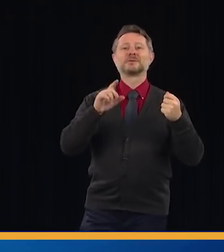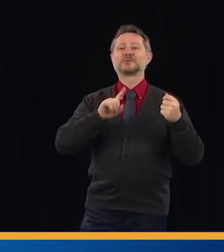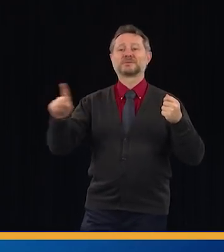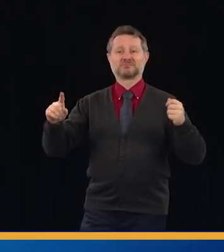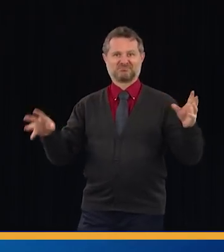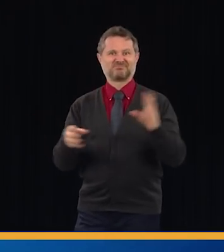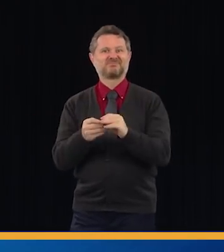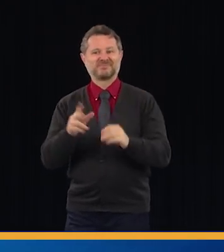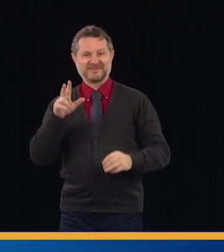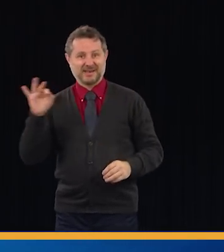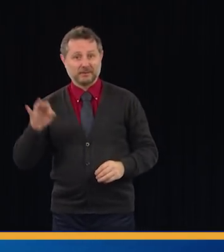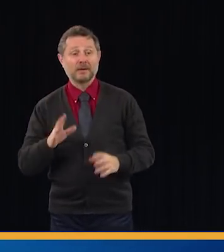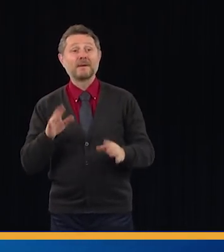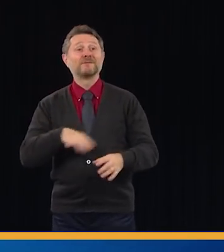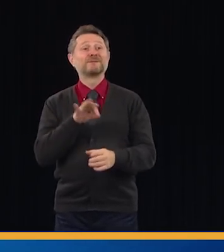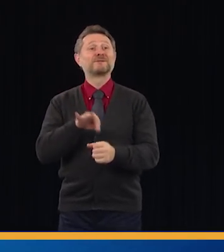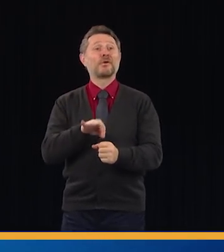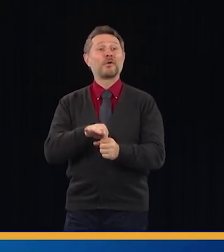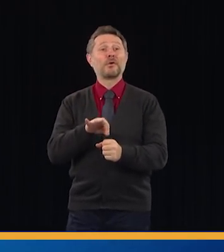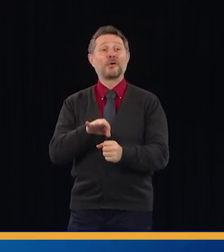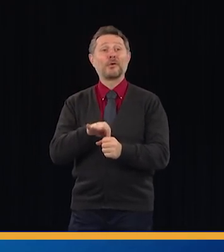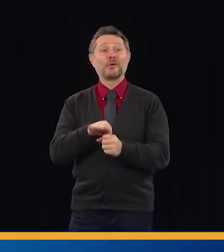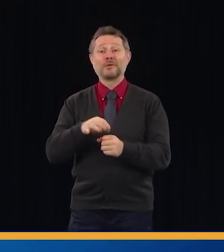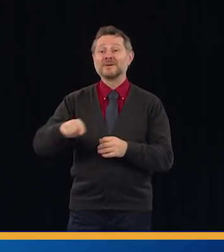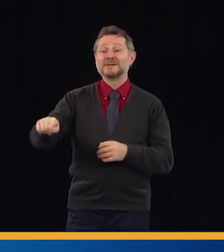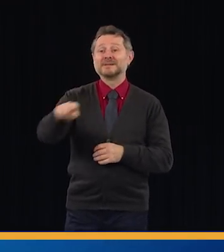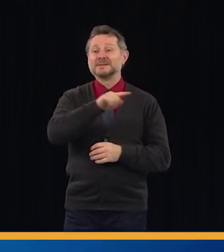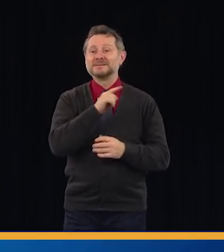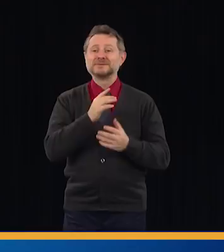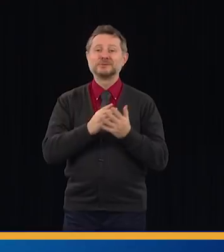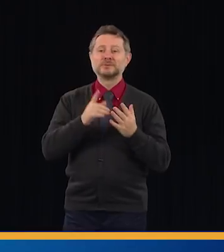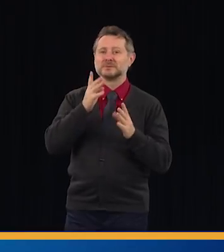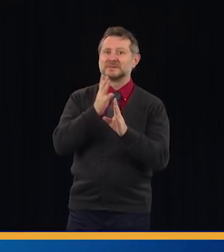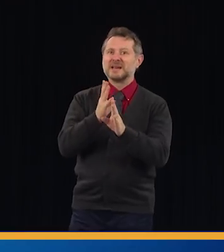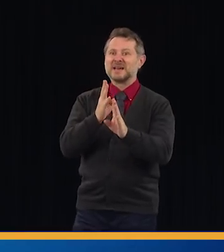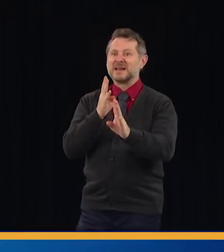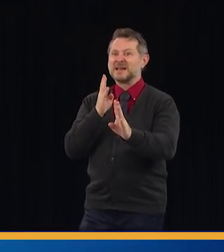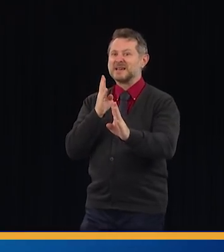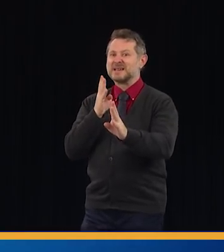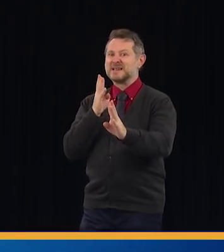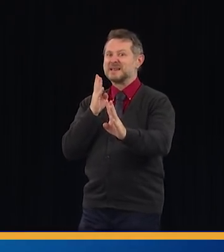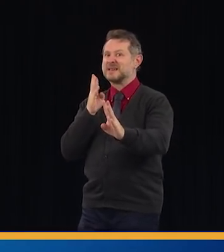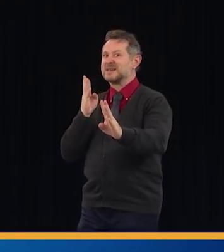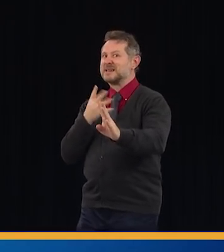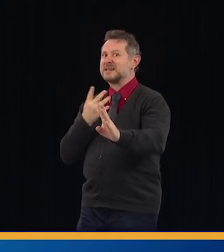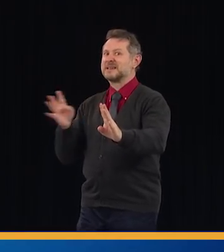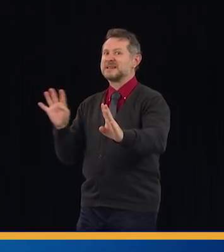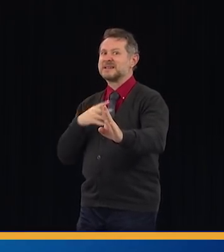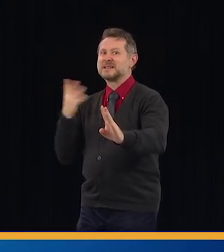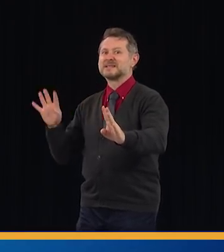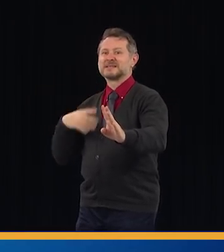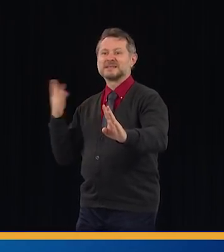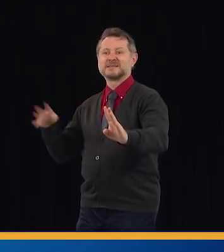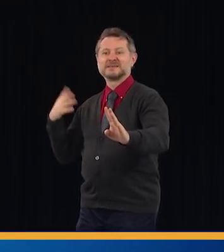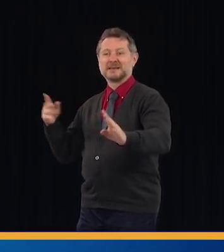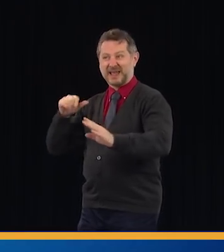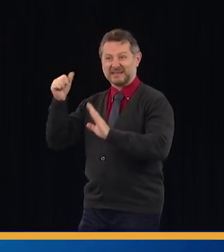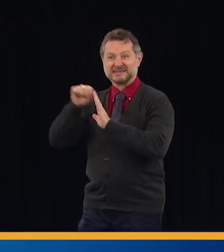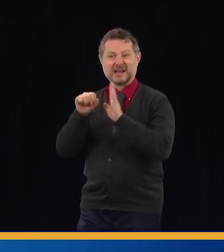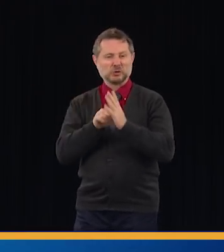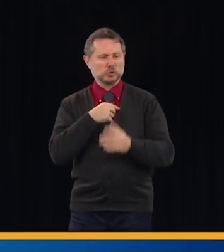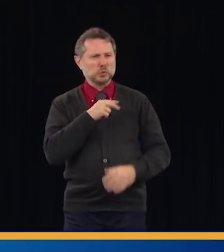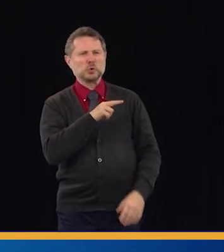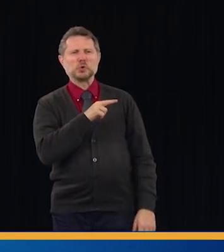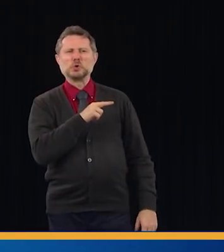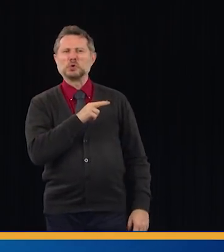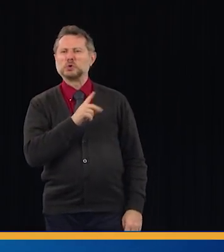I've seen lines of people on television voting in other states. This is